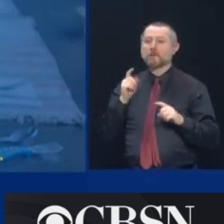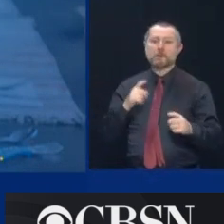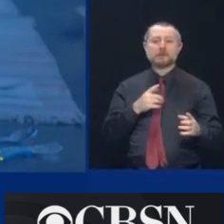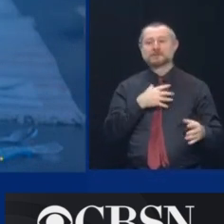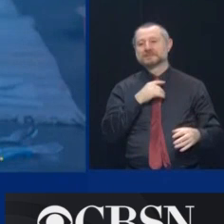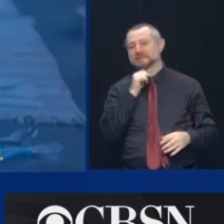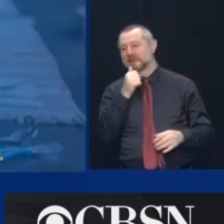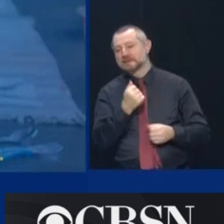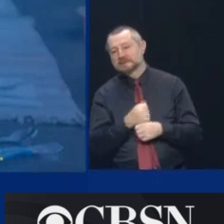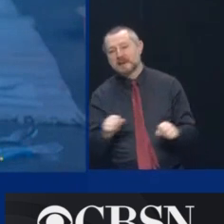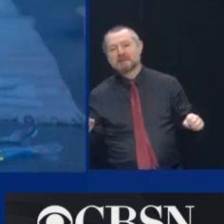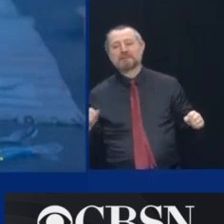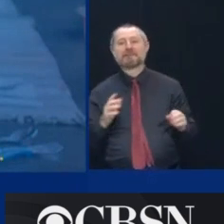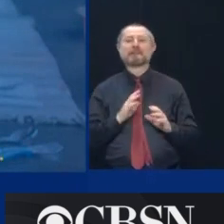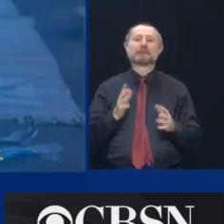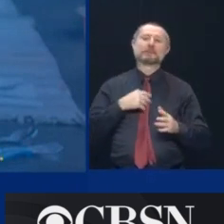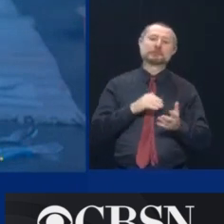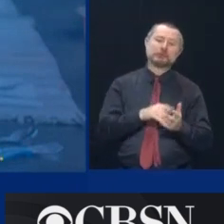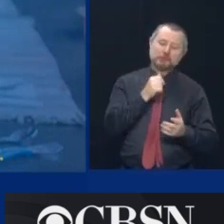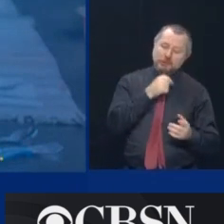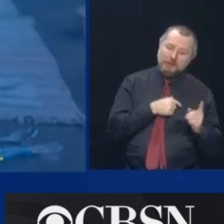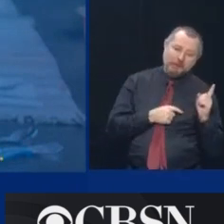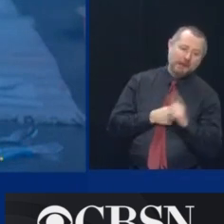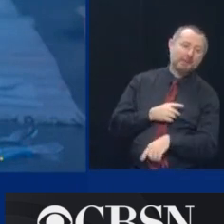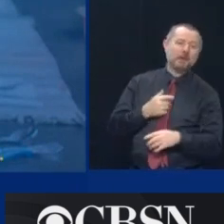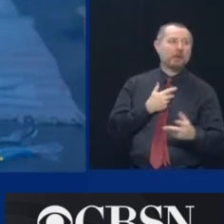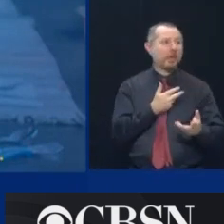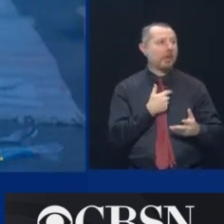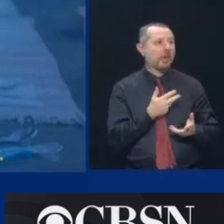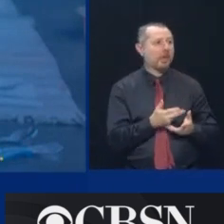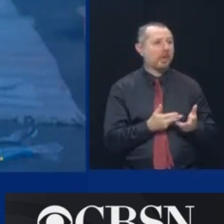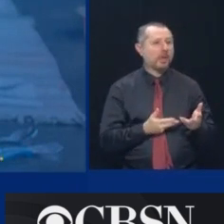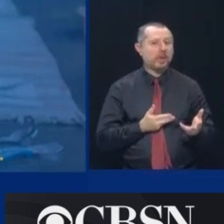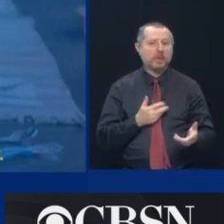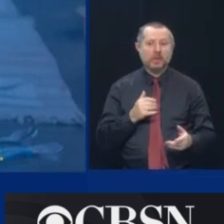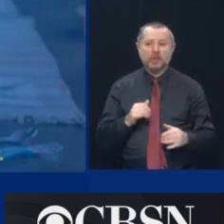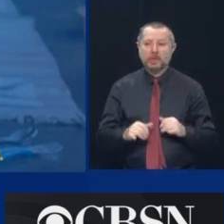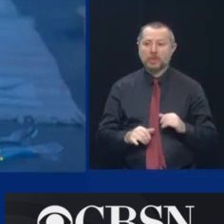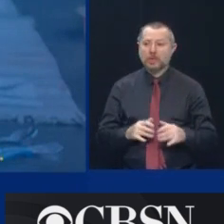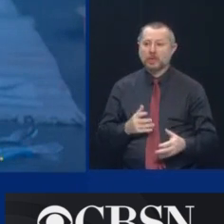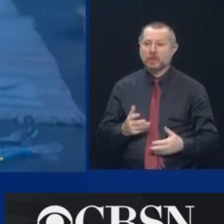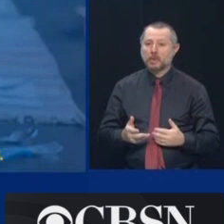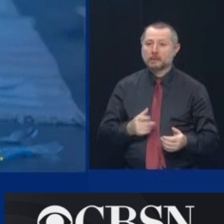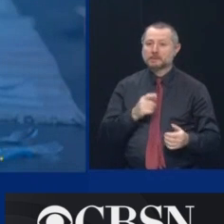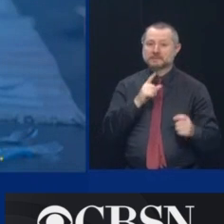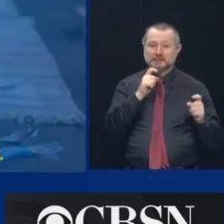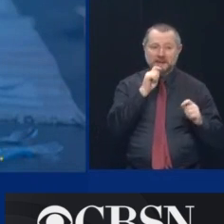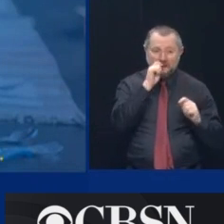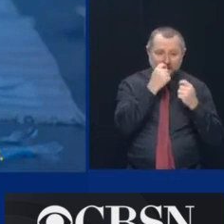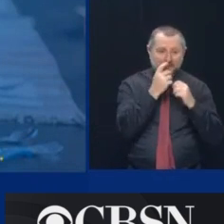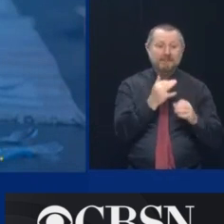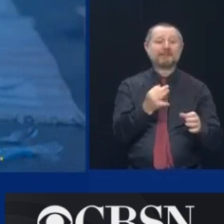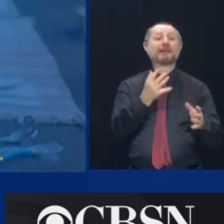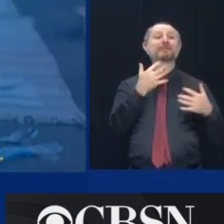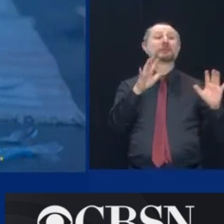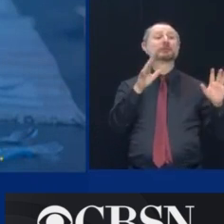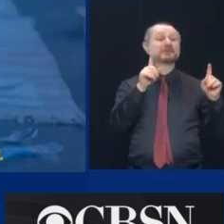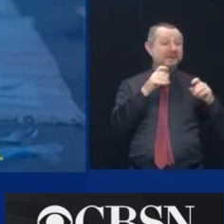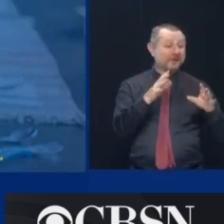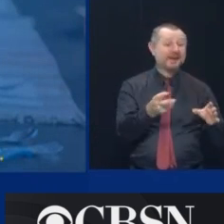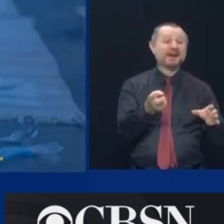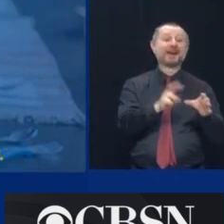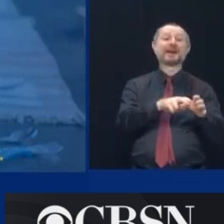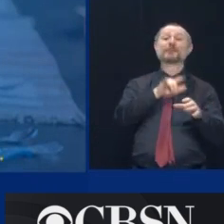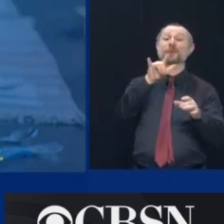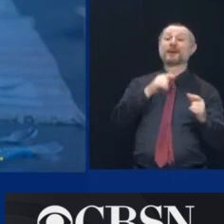safe for her to come from Chicago. Because even if you get a test, then you have to get on an airplane, then you go through the airport, who knows what's